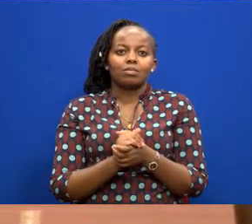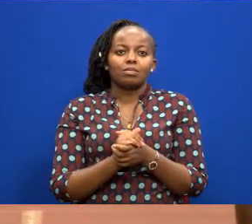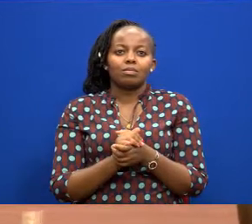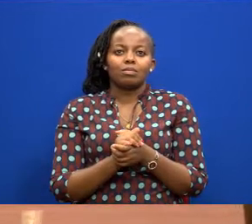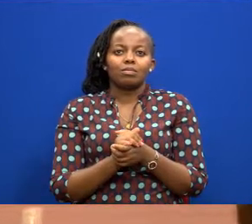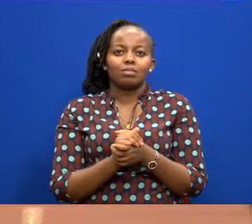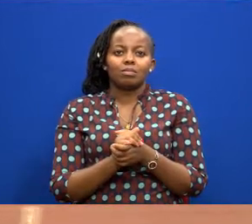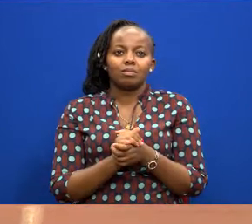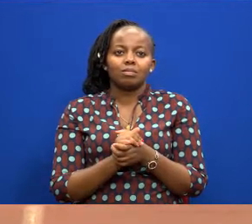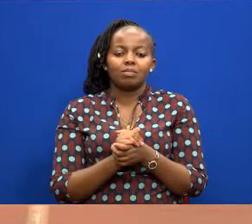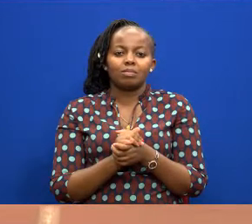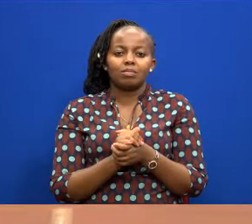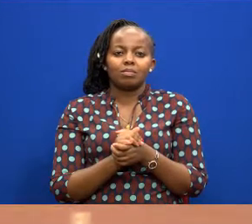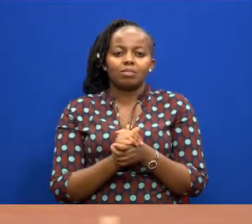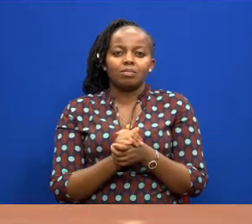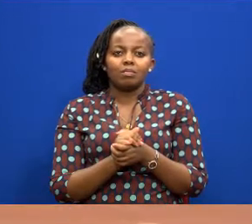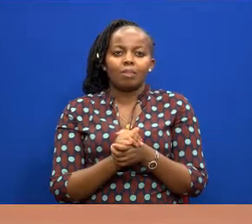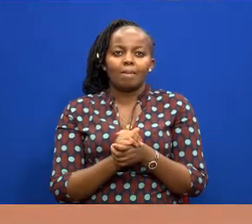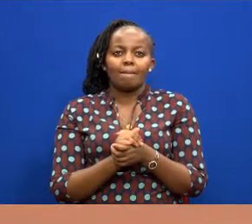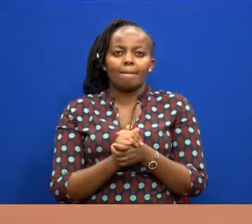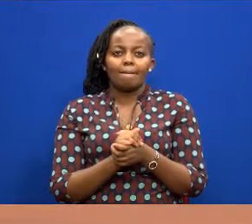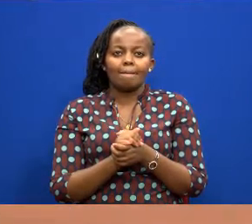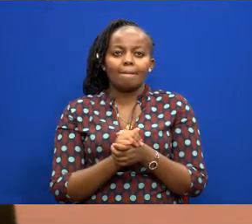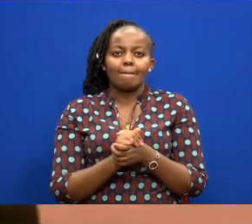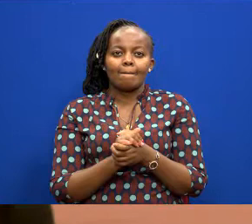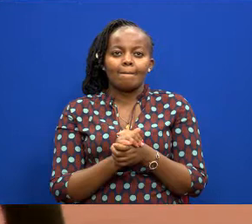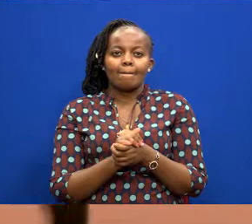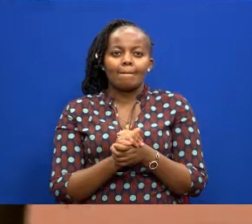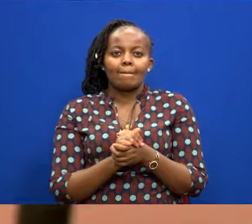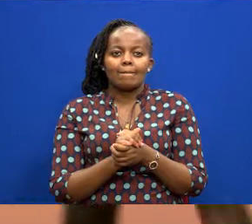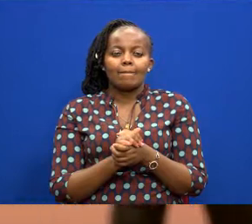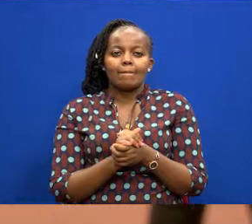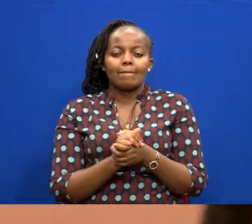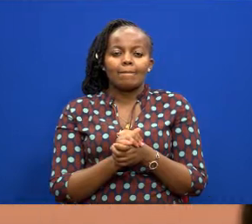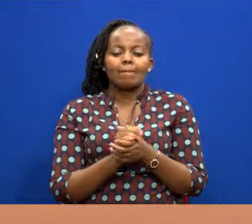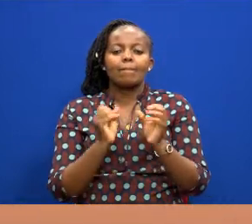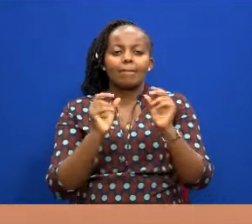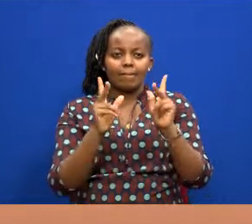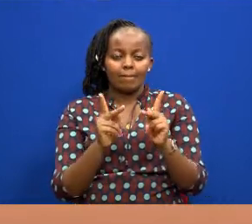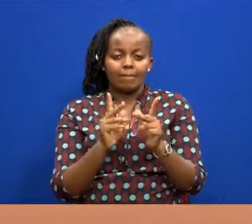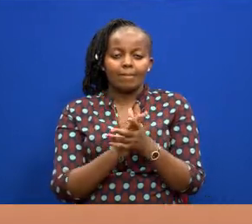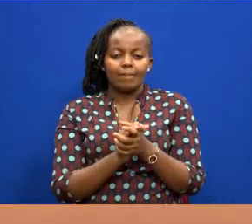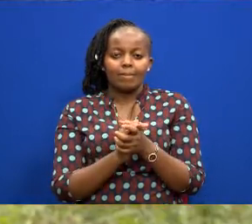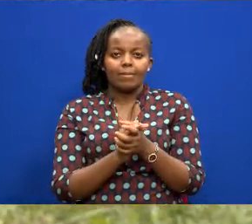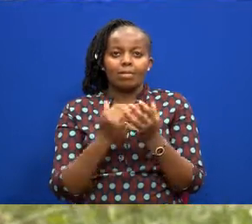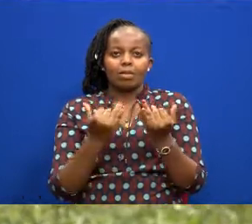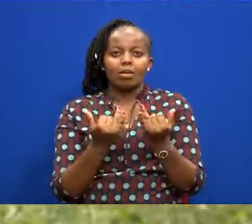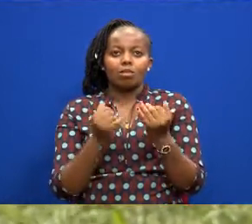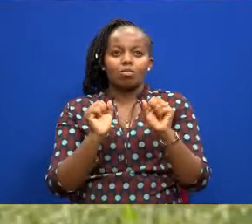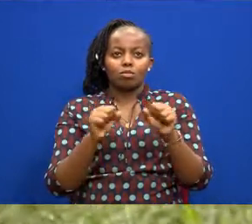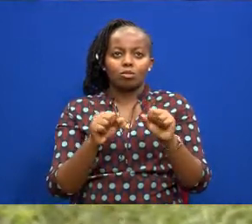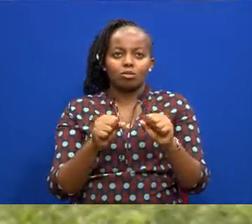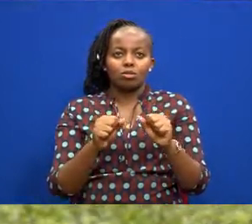left, right, left, right. Okay, pause it there a bit. Now you can